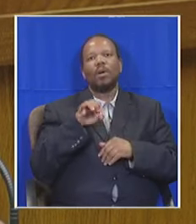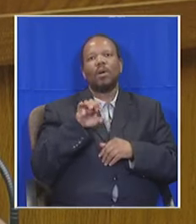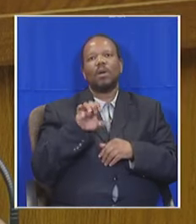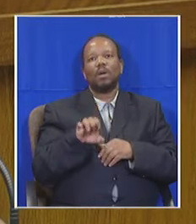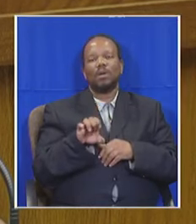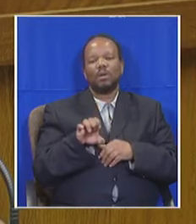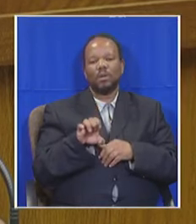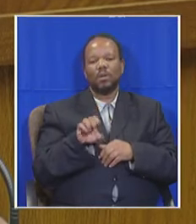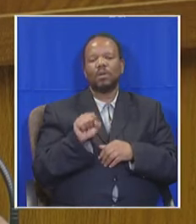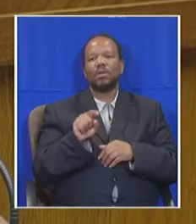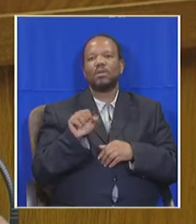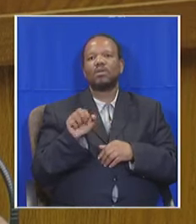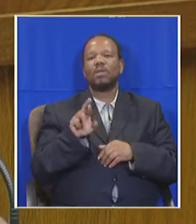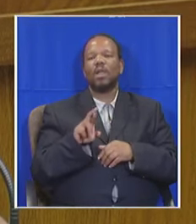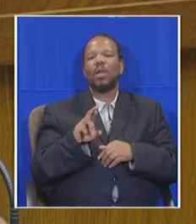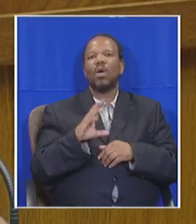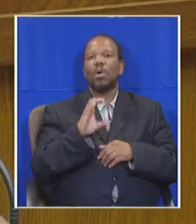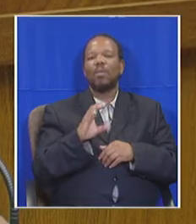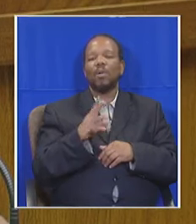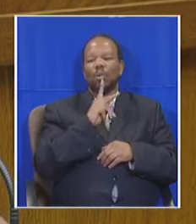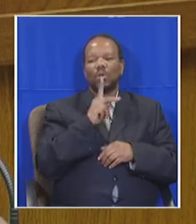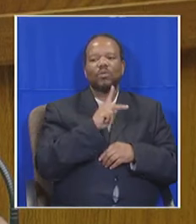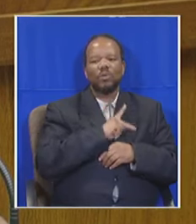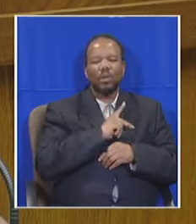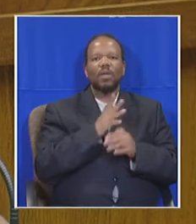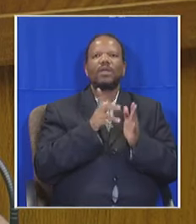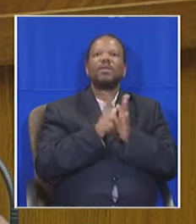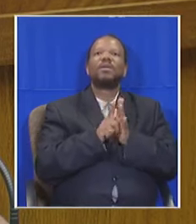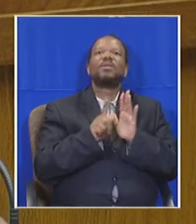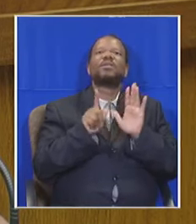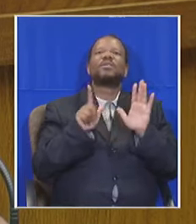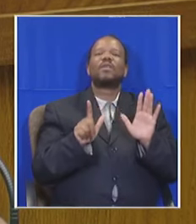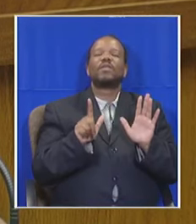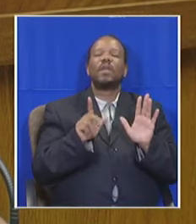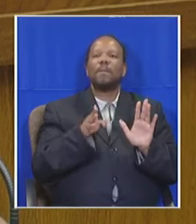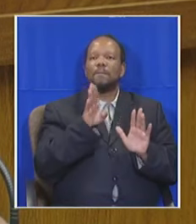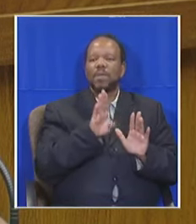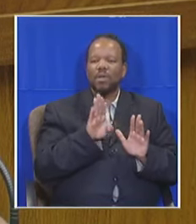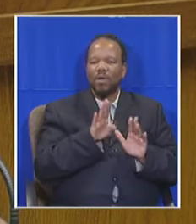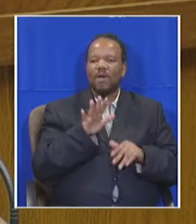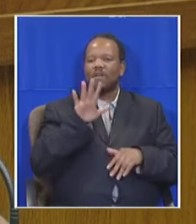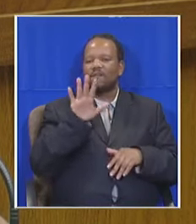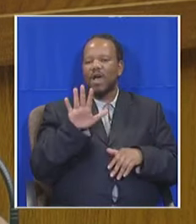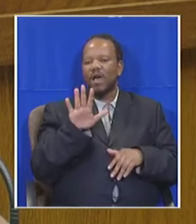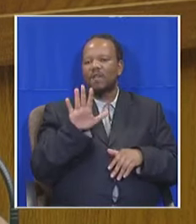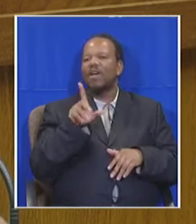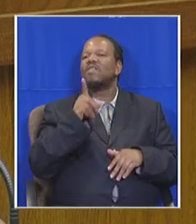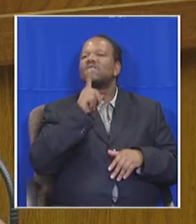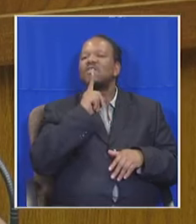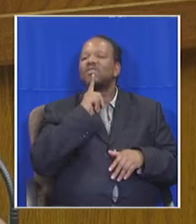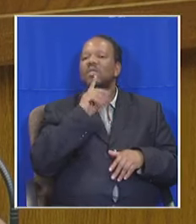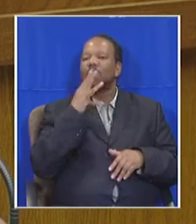production in KZN, and 17 billion has been invested in more than 5,000 jobs have unlocked in the ocean